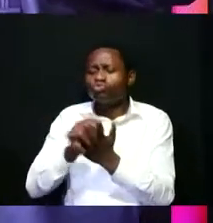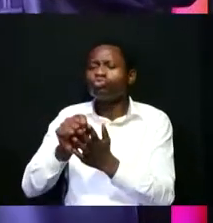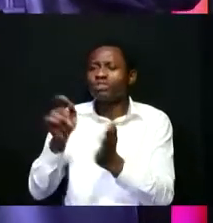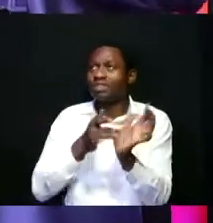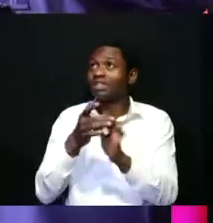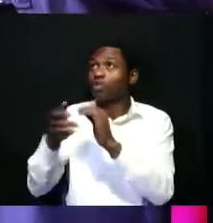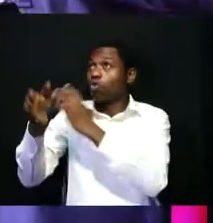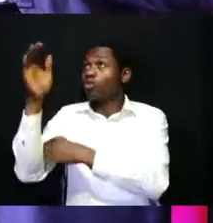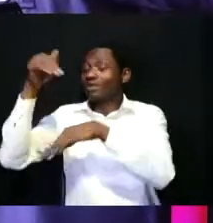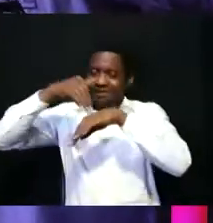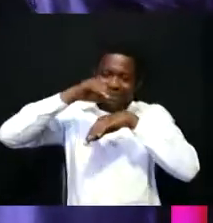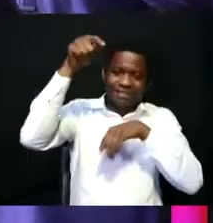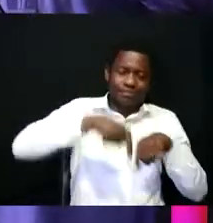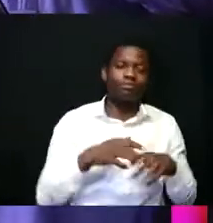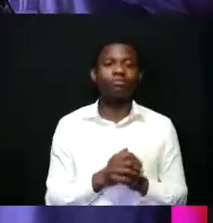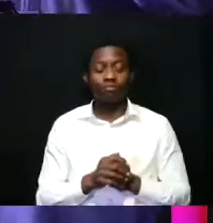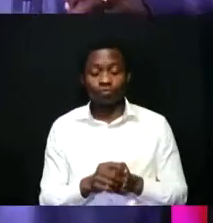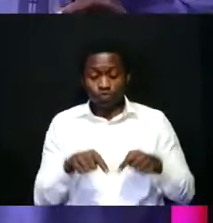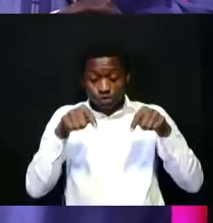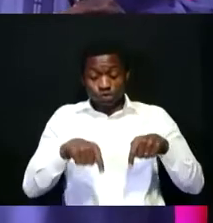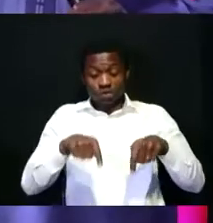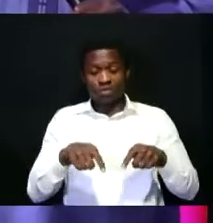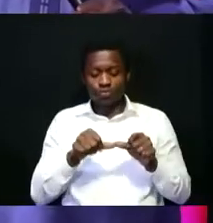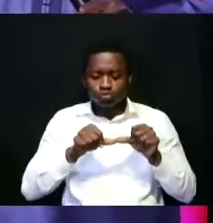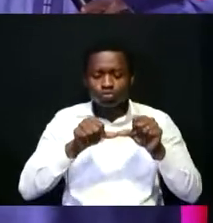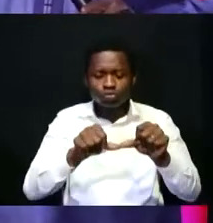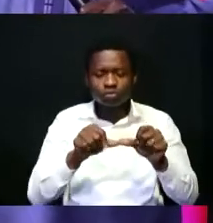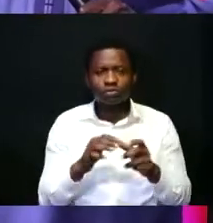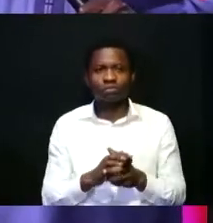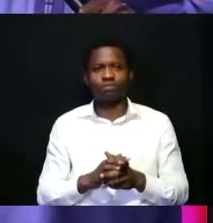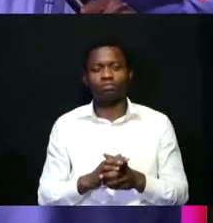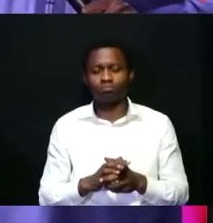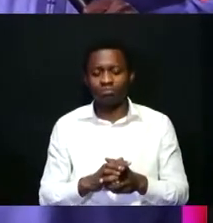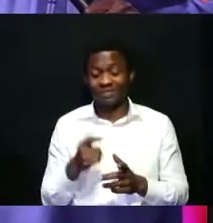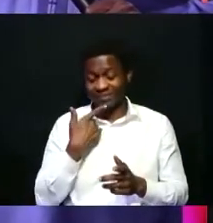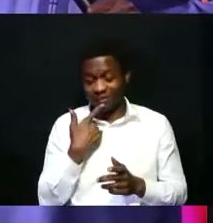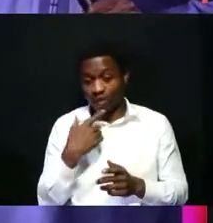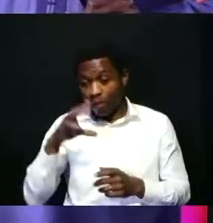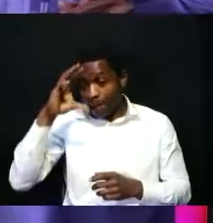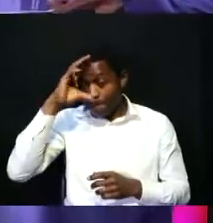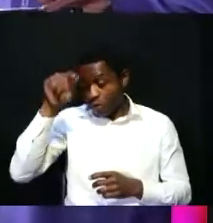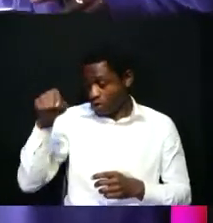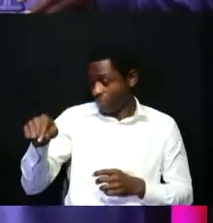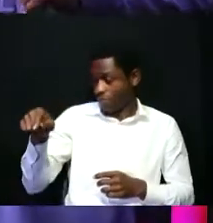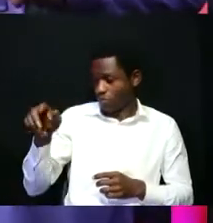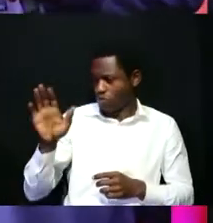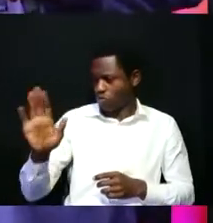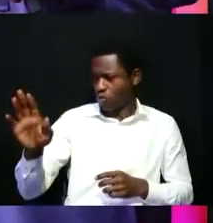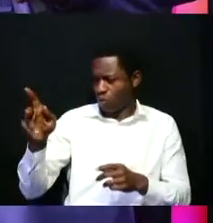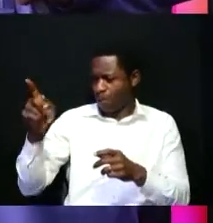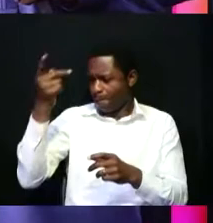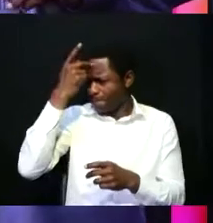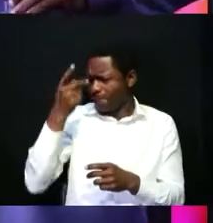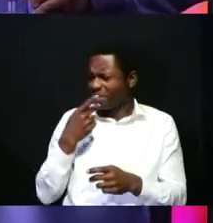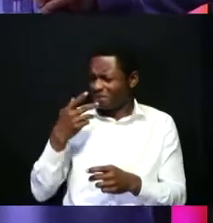continue saying that a boy whose parents never attend church